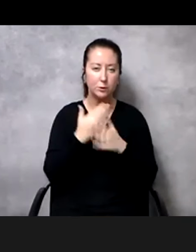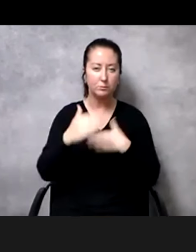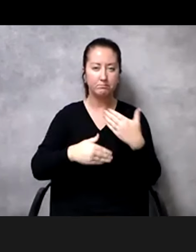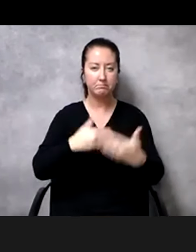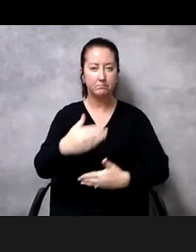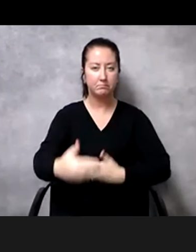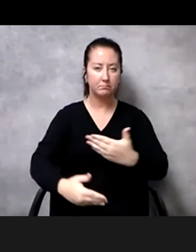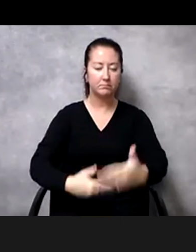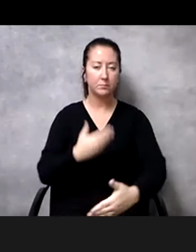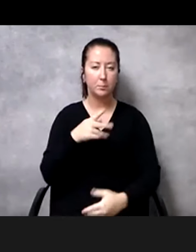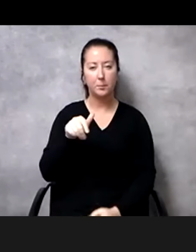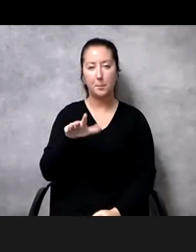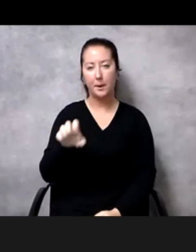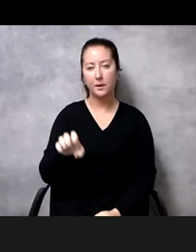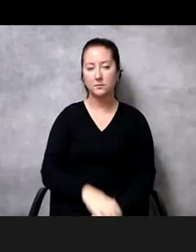them.